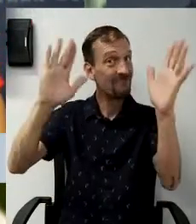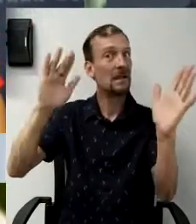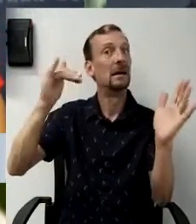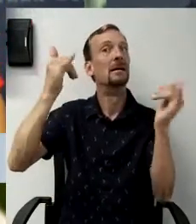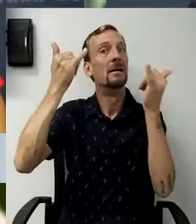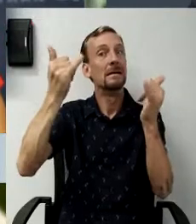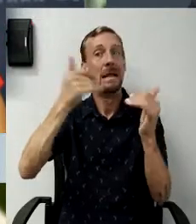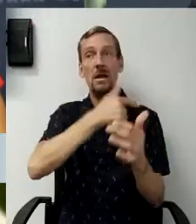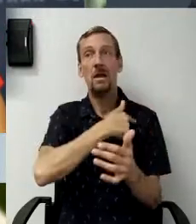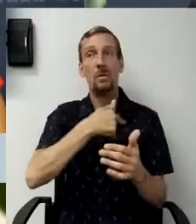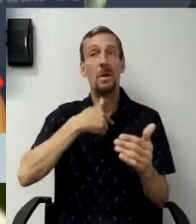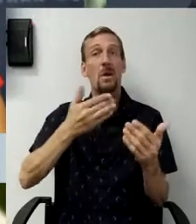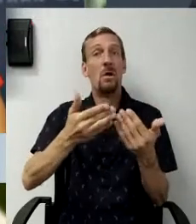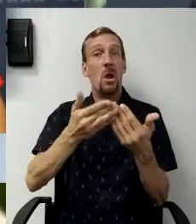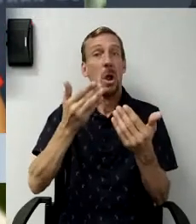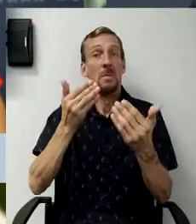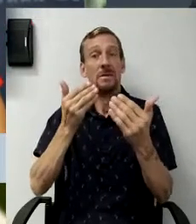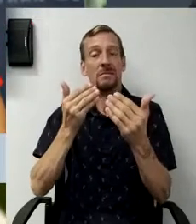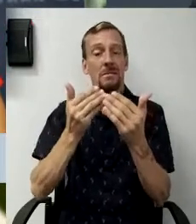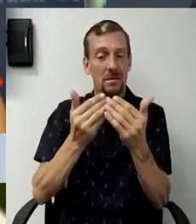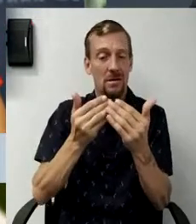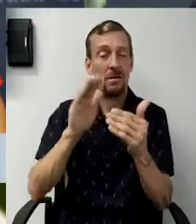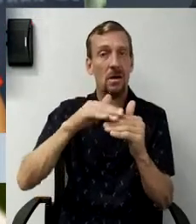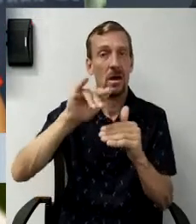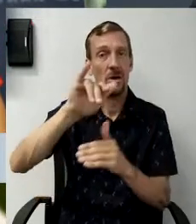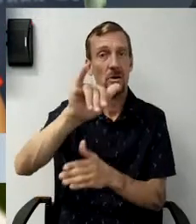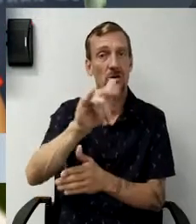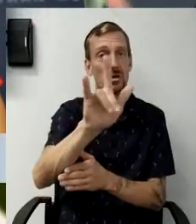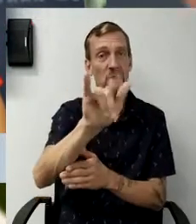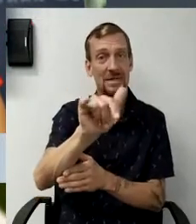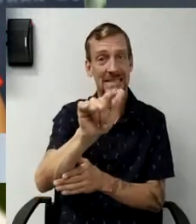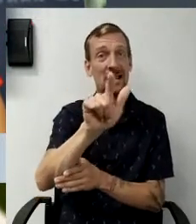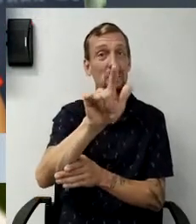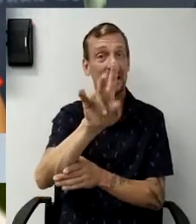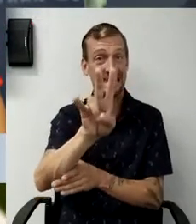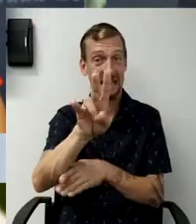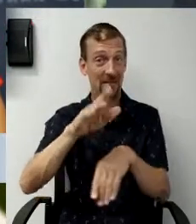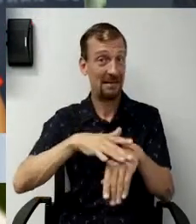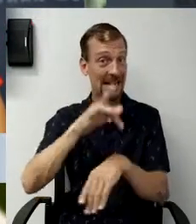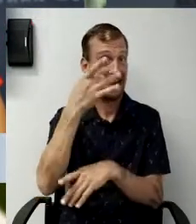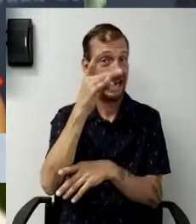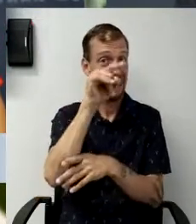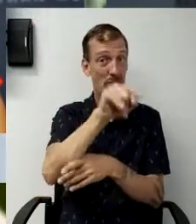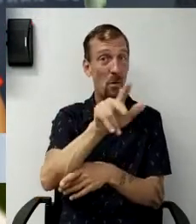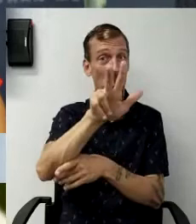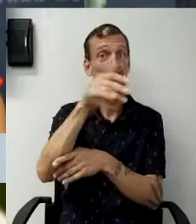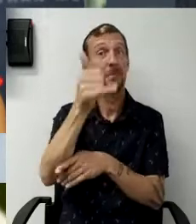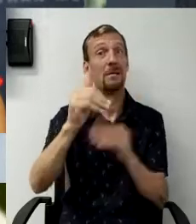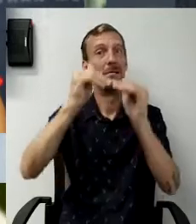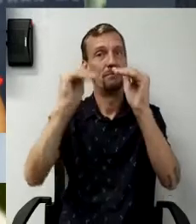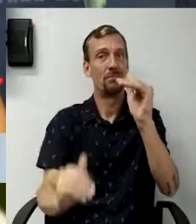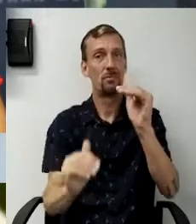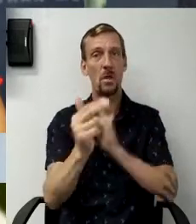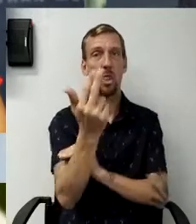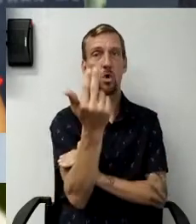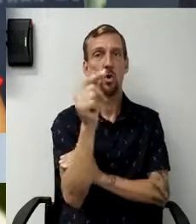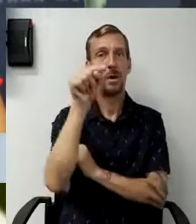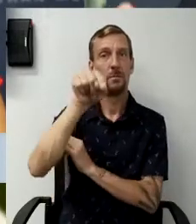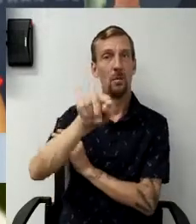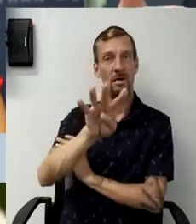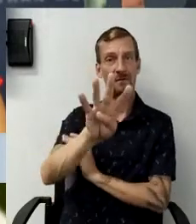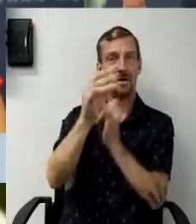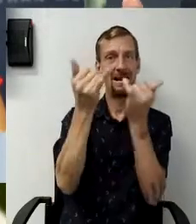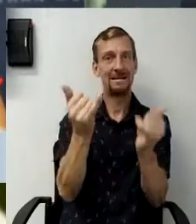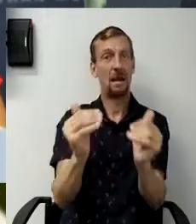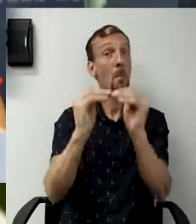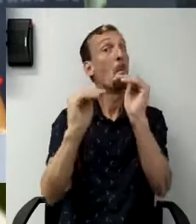so close to that just a few weeks ago on July 27th at 18.3, but now down to 13.4. So